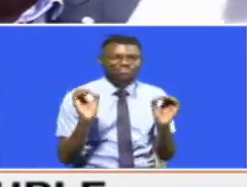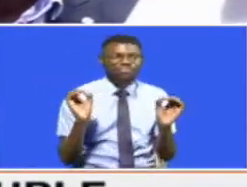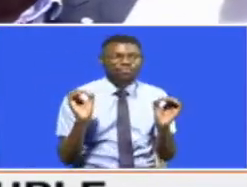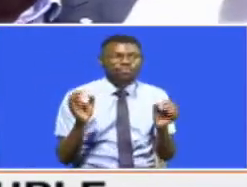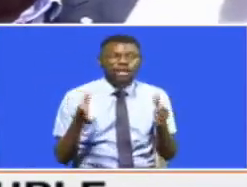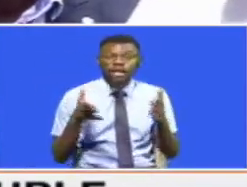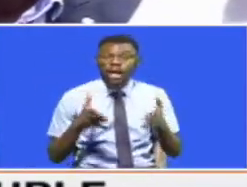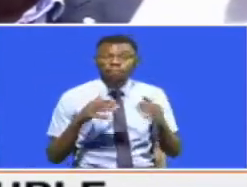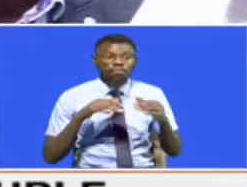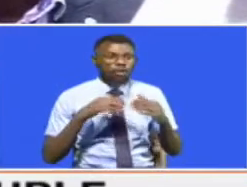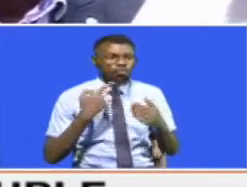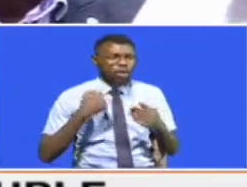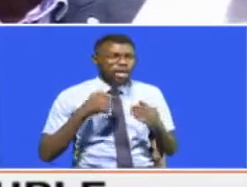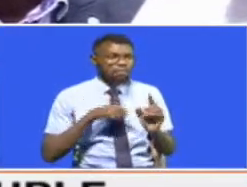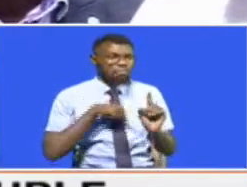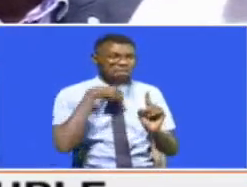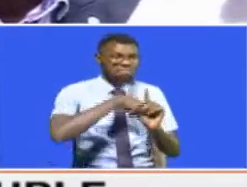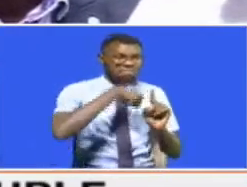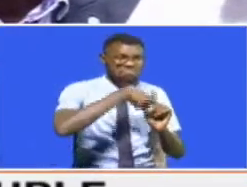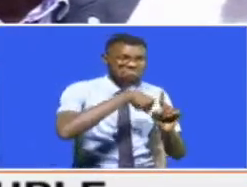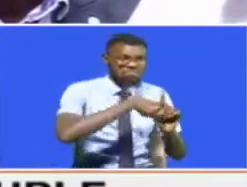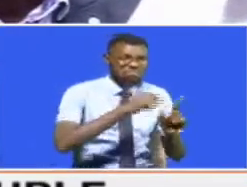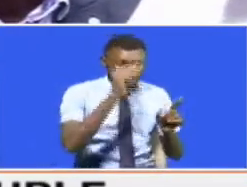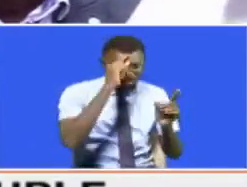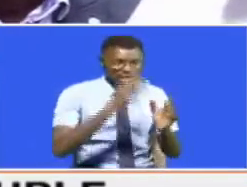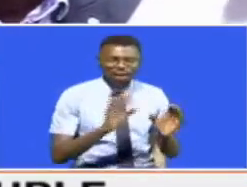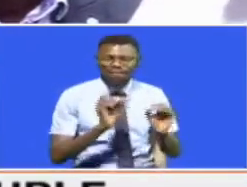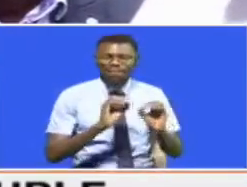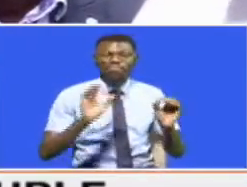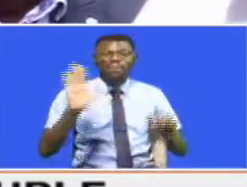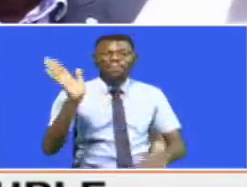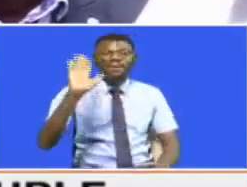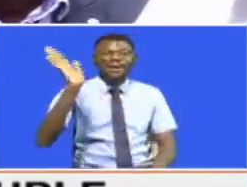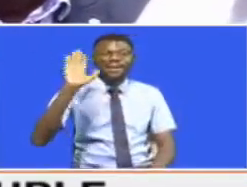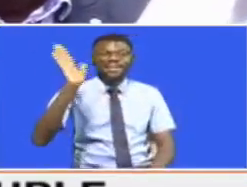Kwa hivyo tuna vita na wewe governor. Kwa heri ya kuonana.